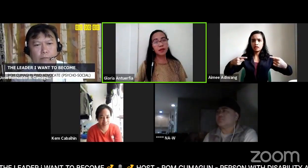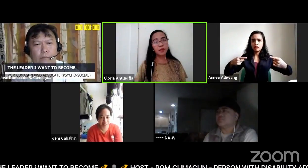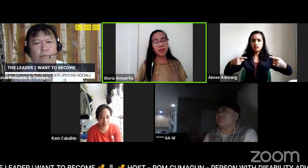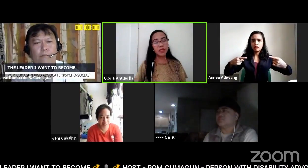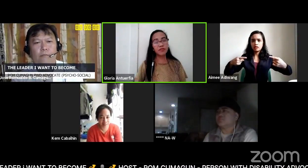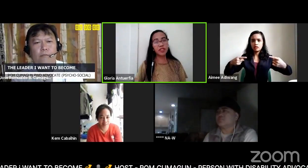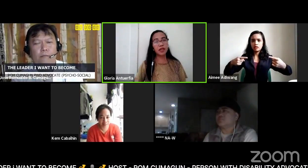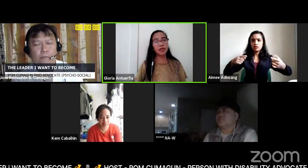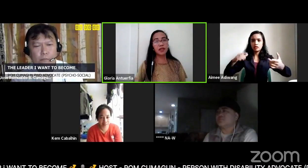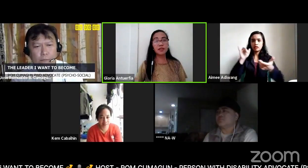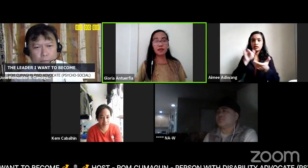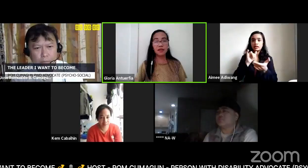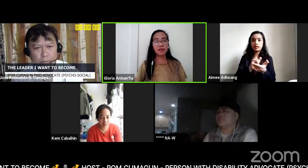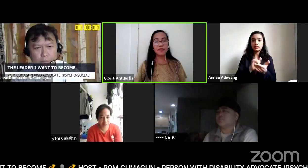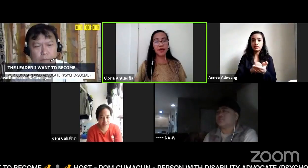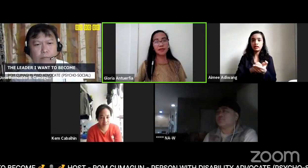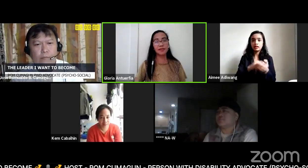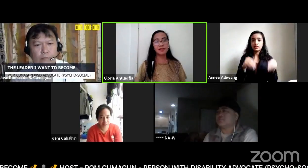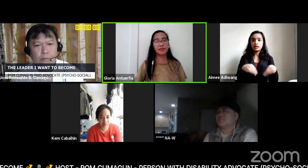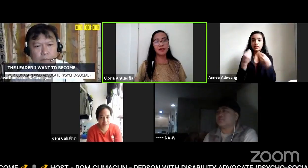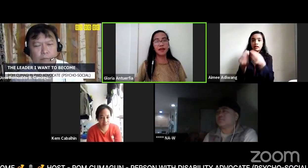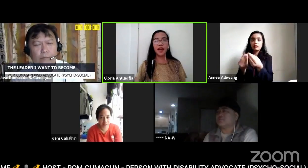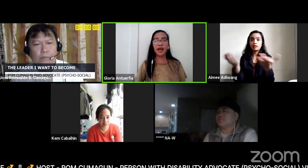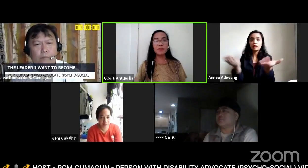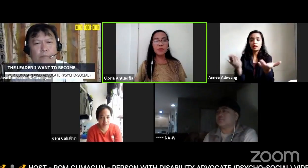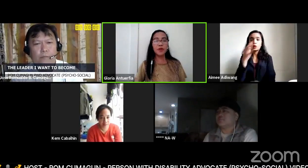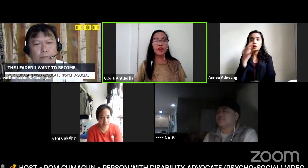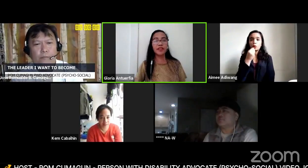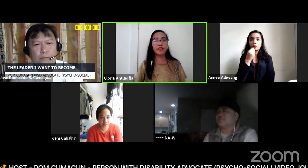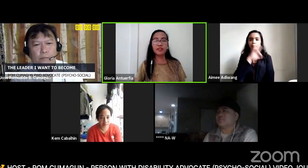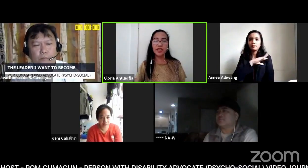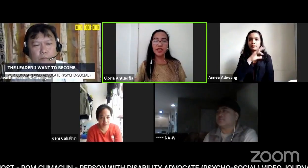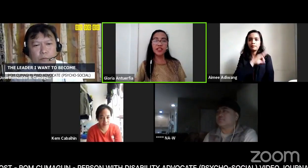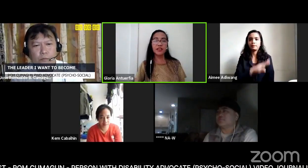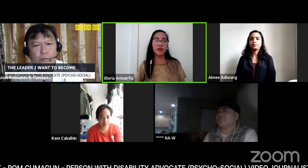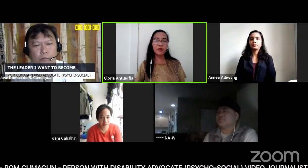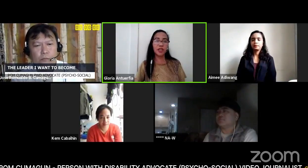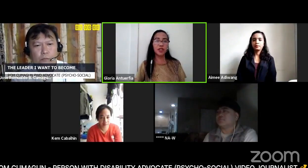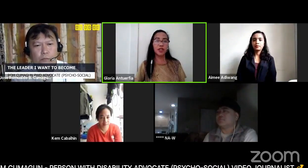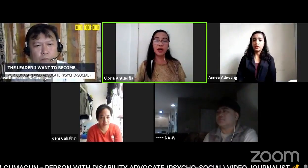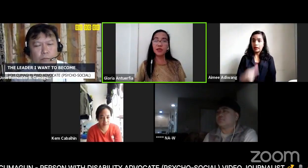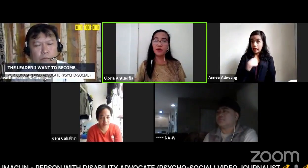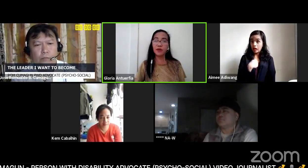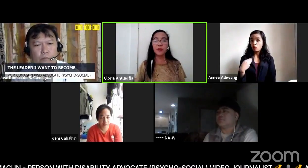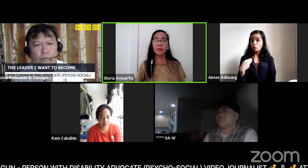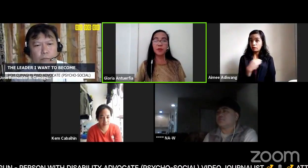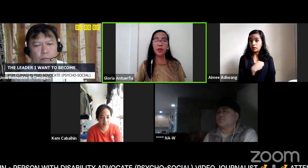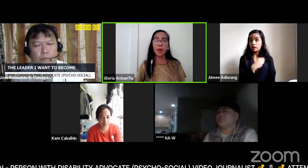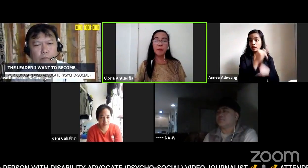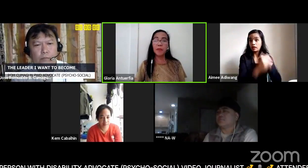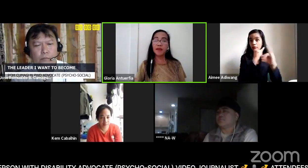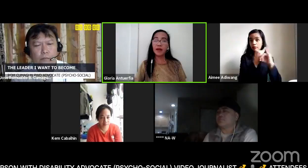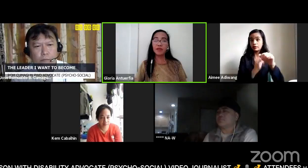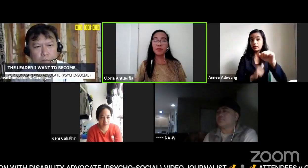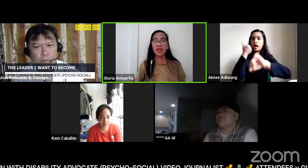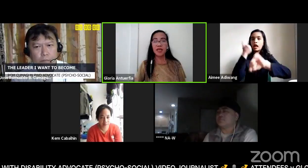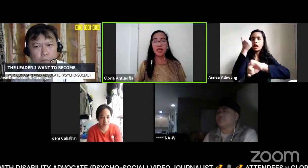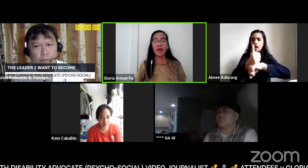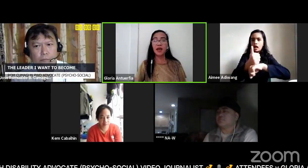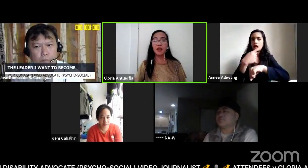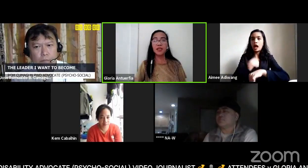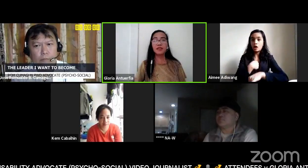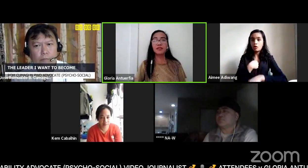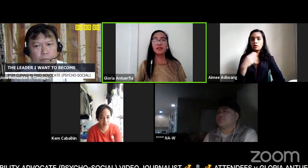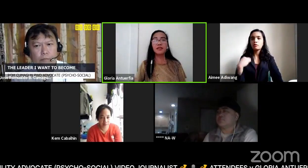the beneficiary is customized. I am a member of an international foundation. I was only a member, but they count on